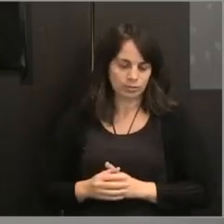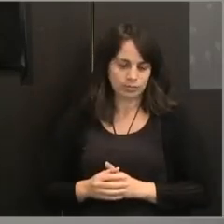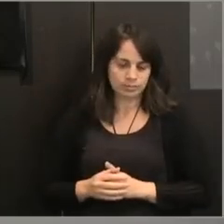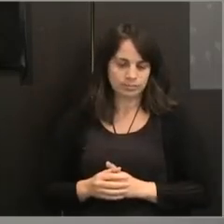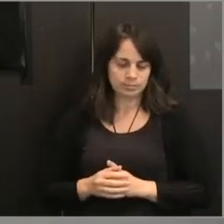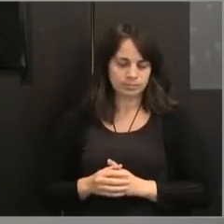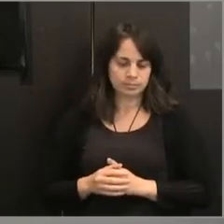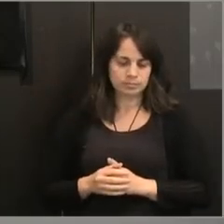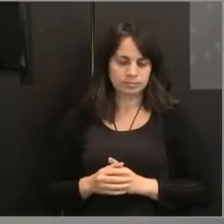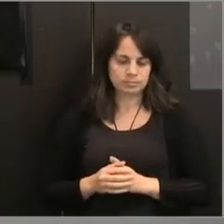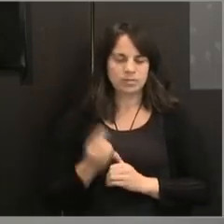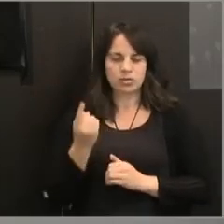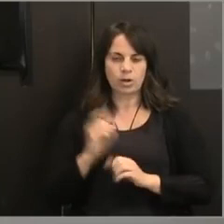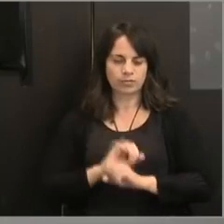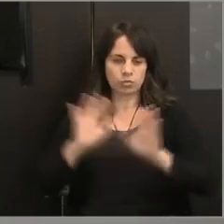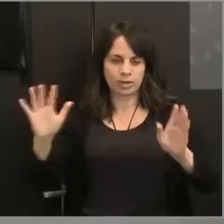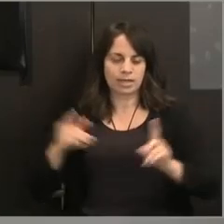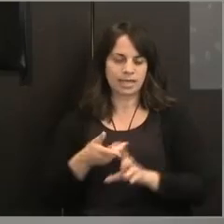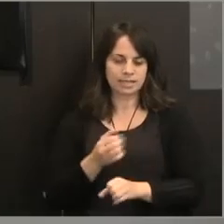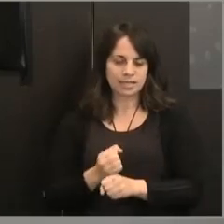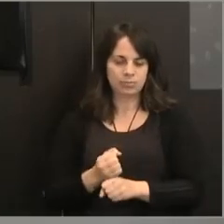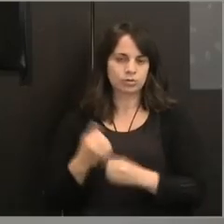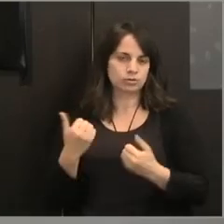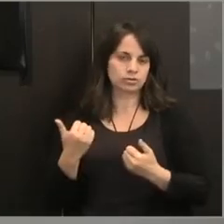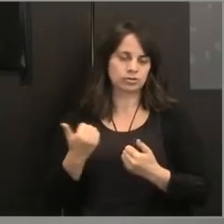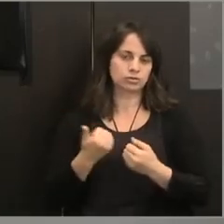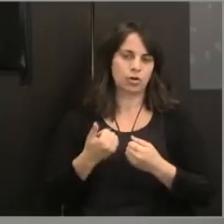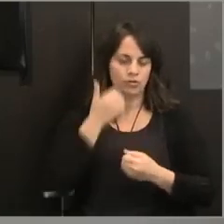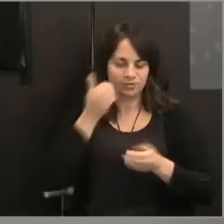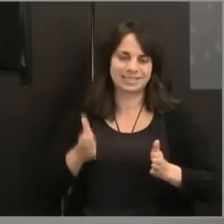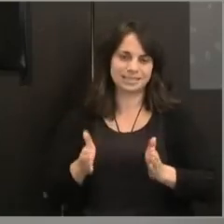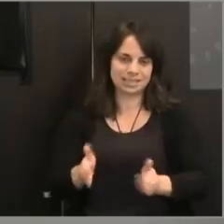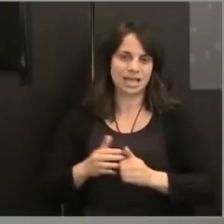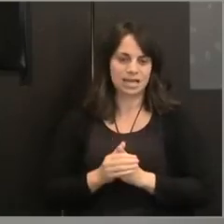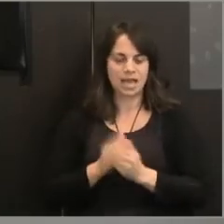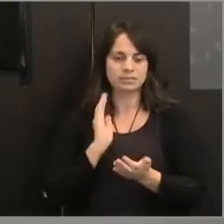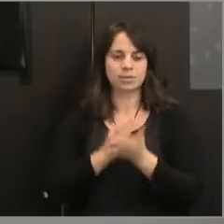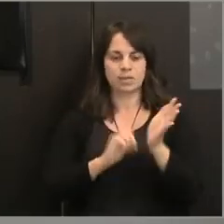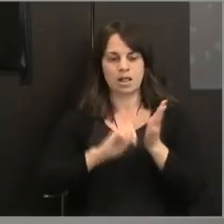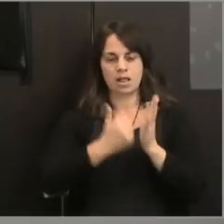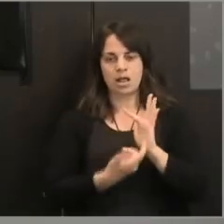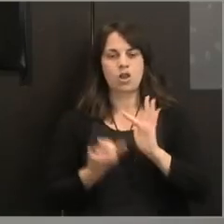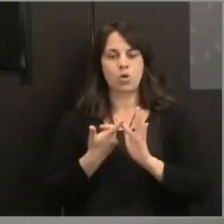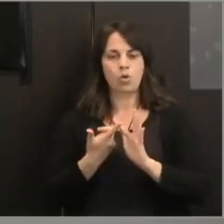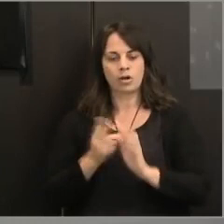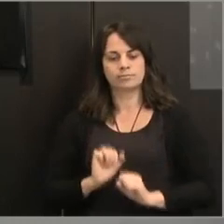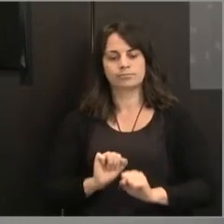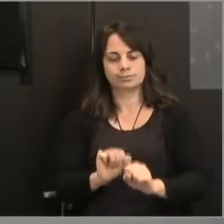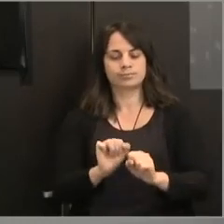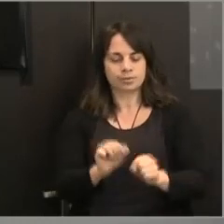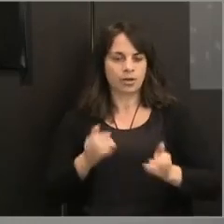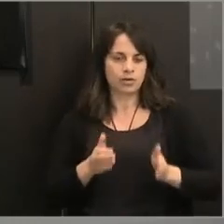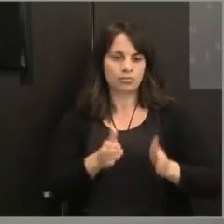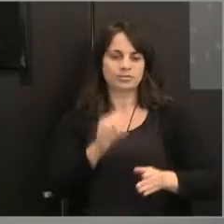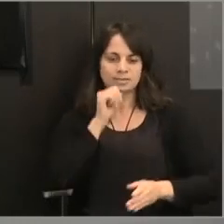Perhaps the clearest example of the efficacy of tikanga as law, as seen in the ceremonies that were performed when